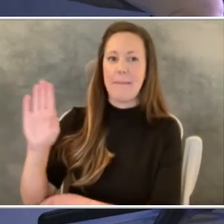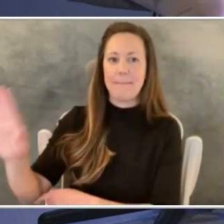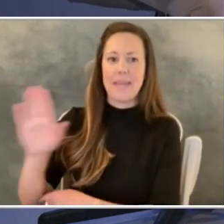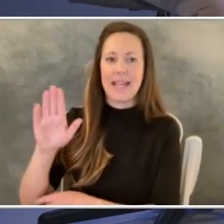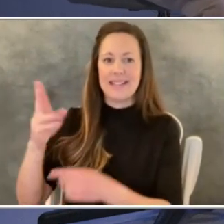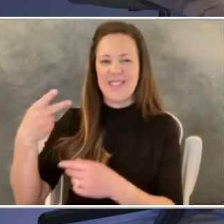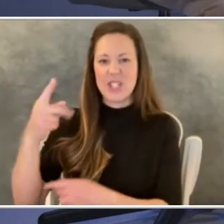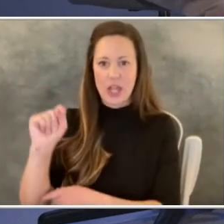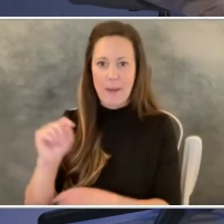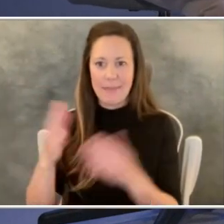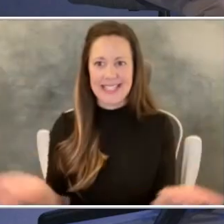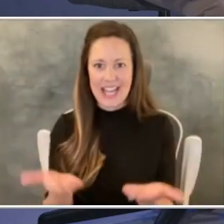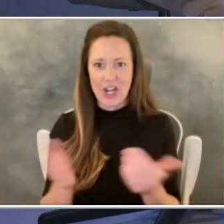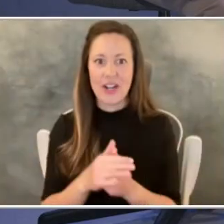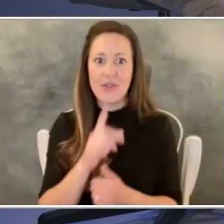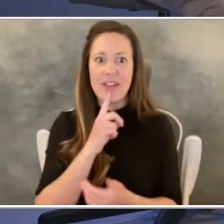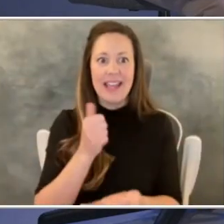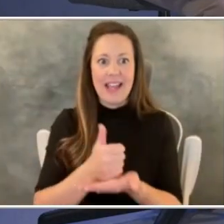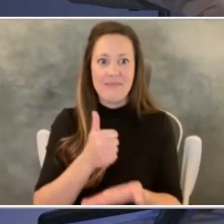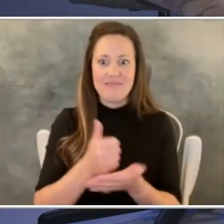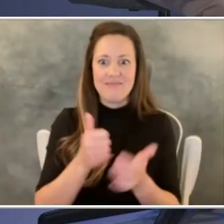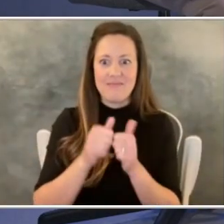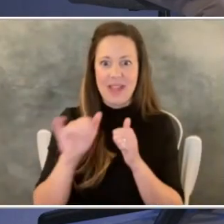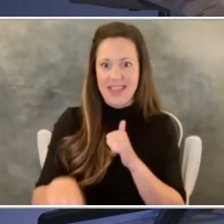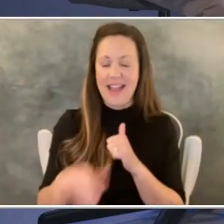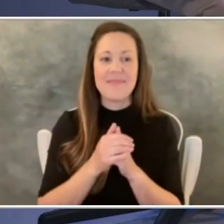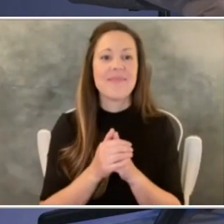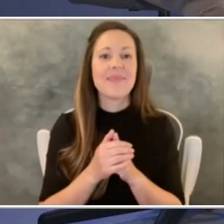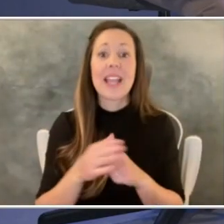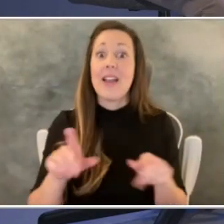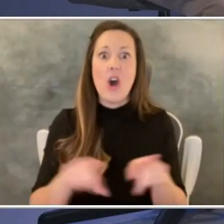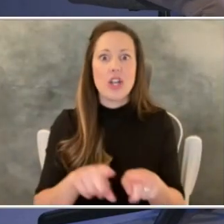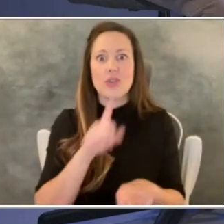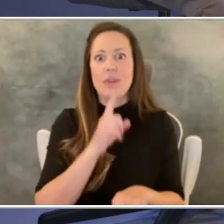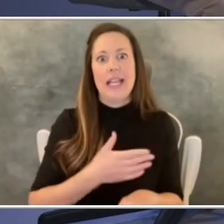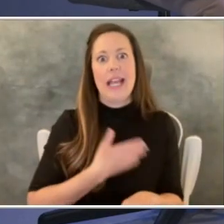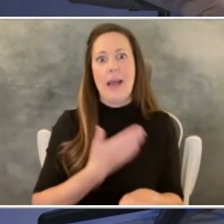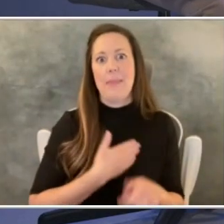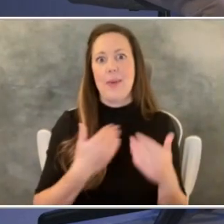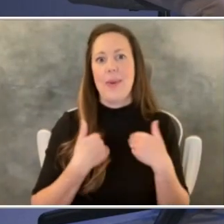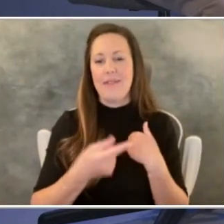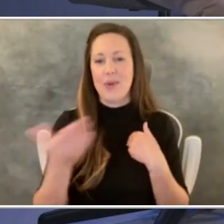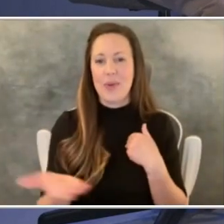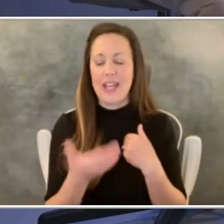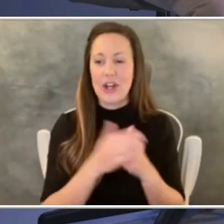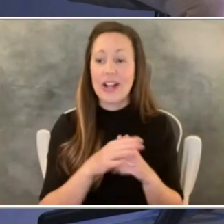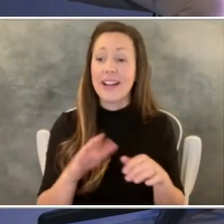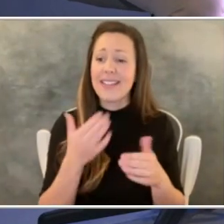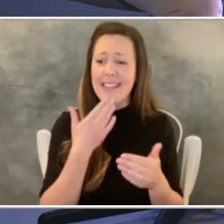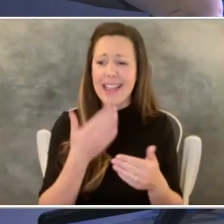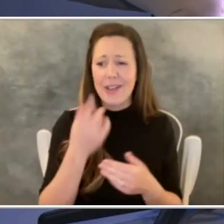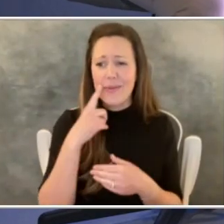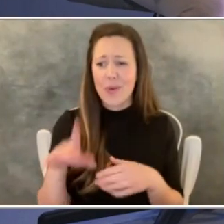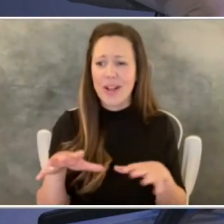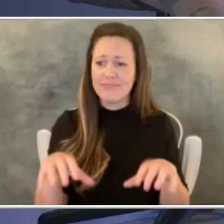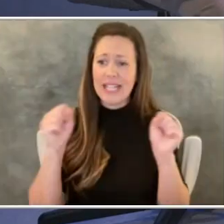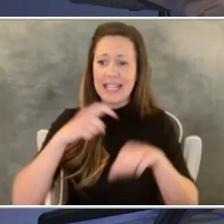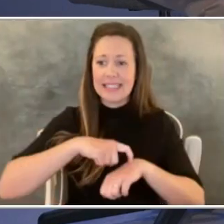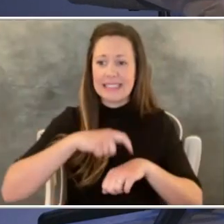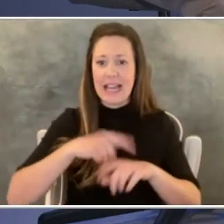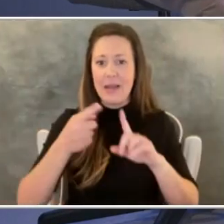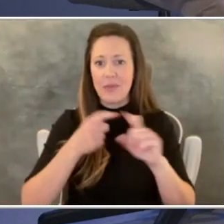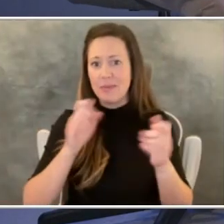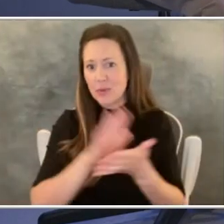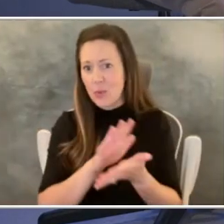operation, getting Gabe back. Gabe, also so glad to have you here. Thank you. Thanks for taking taken time away from school and your team to be here with